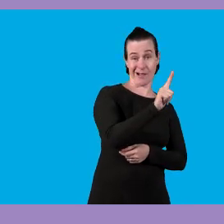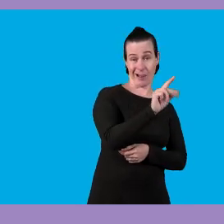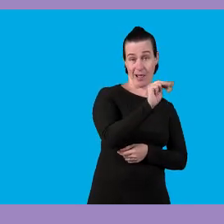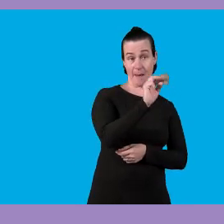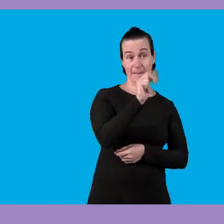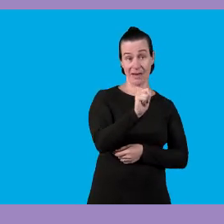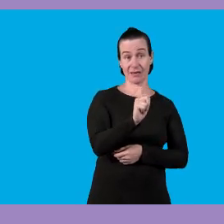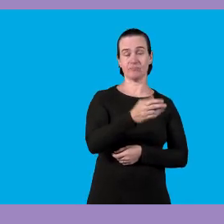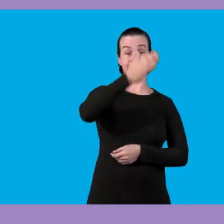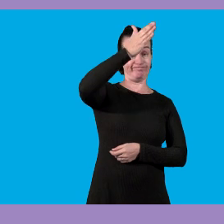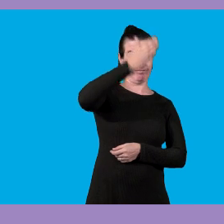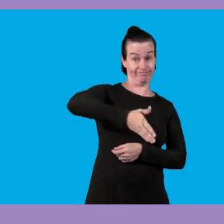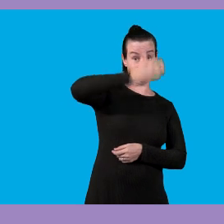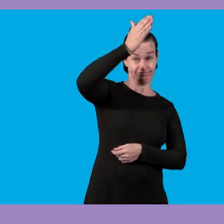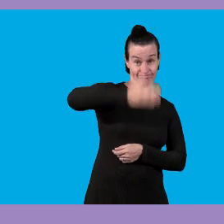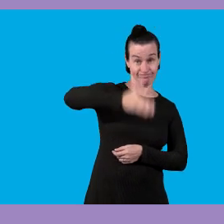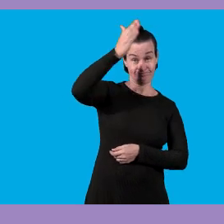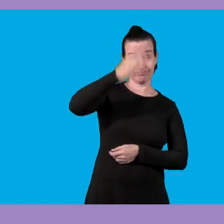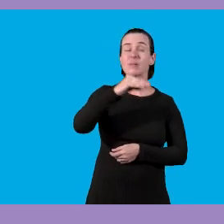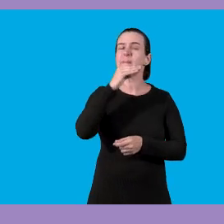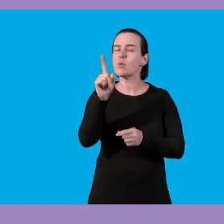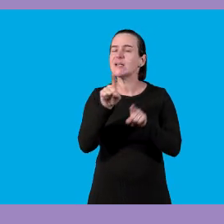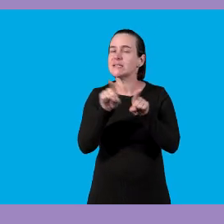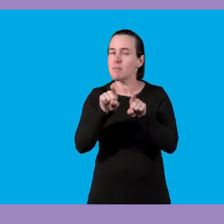JKLMN is similar to